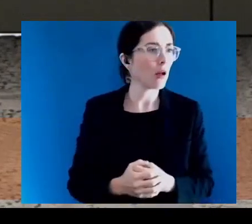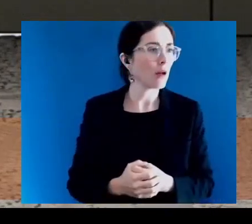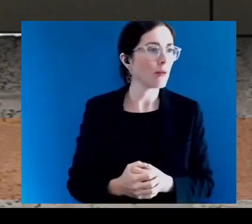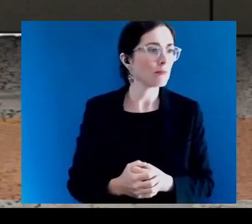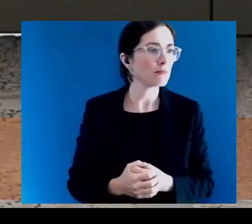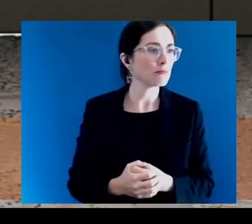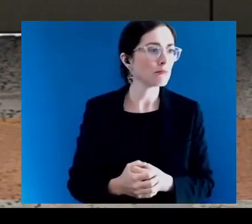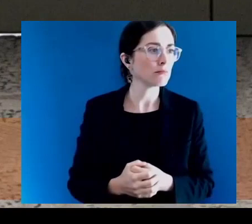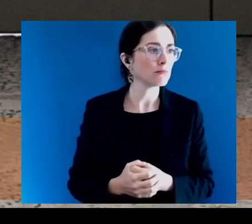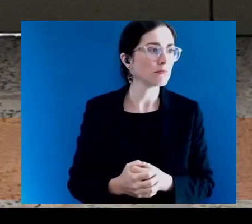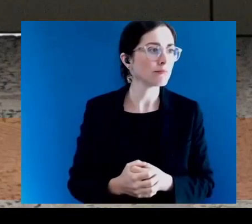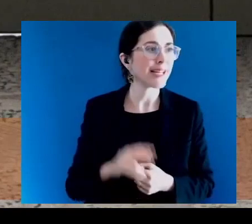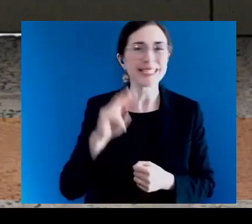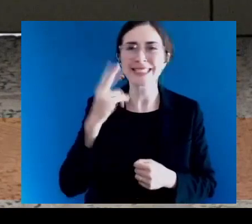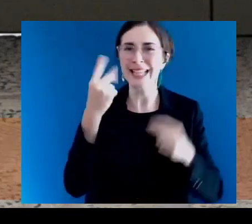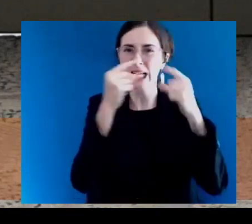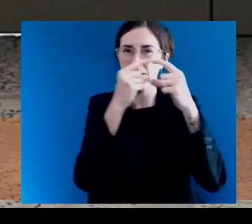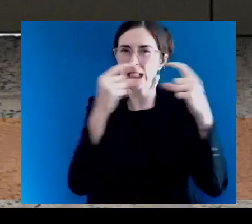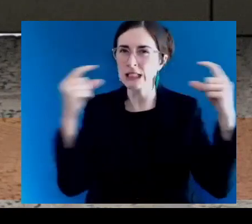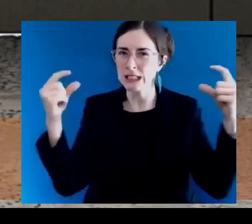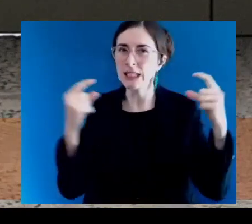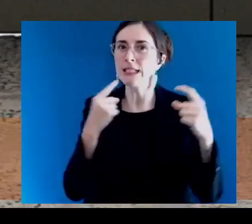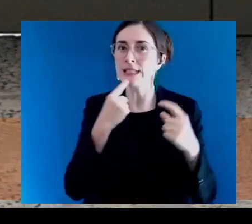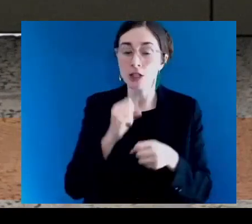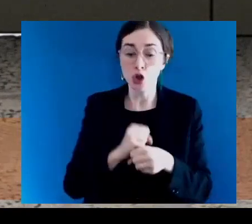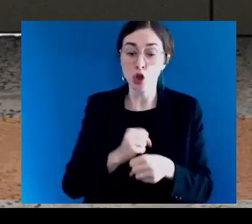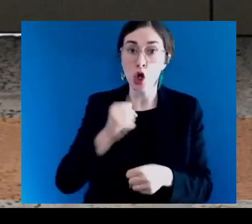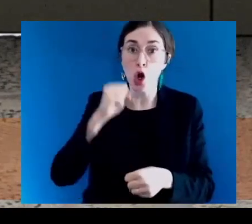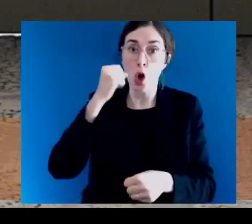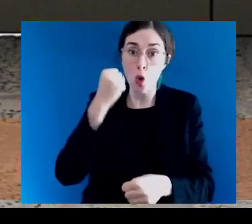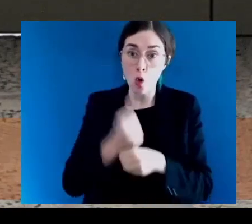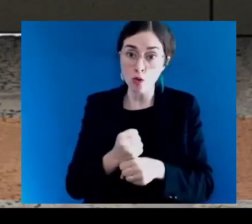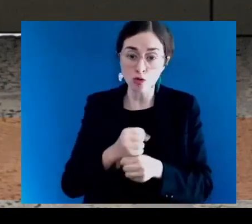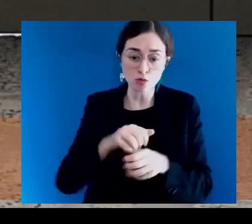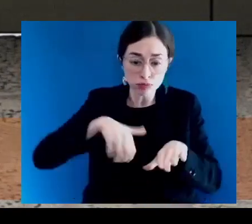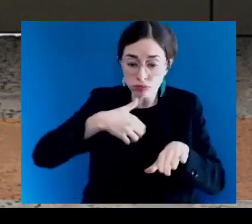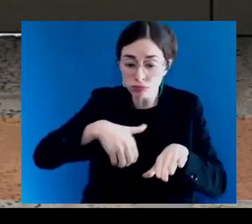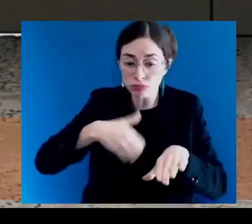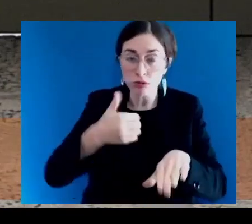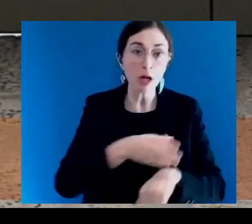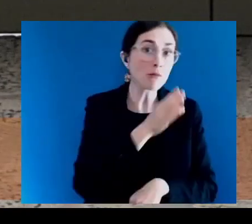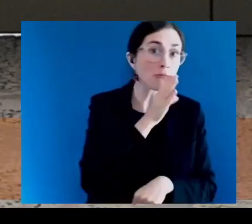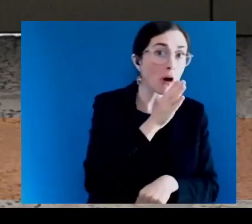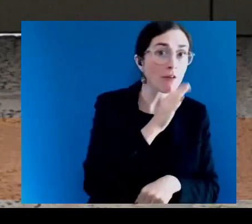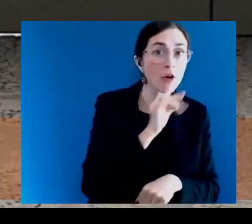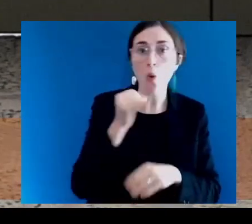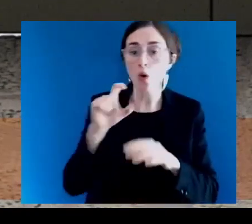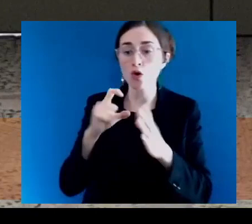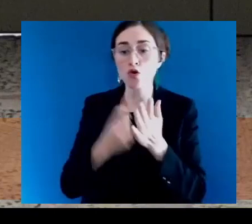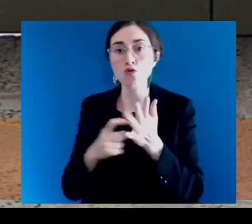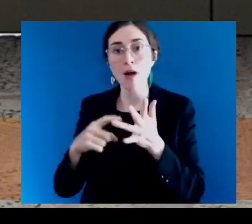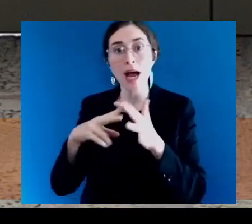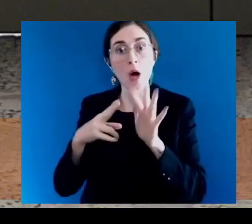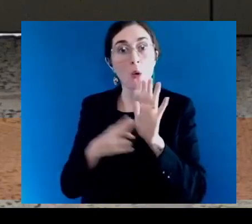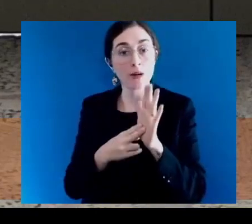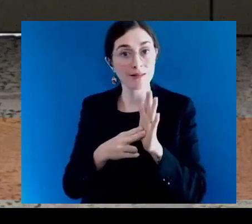royalties, the second line item, royalties from gold on private and crown land where annual production is in excess